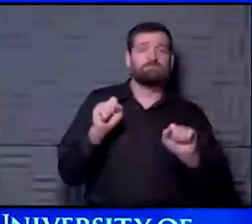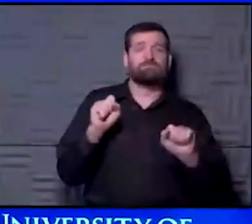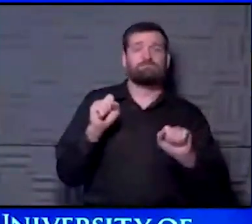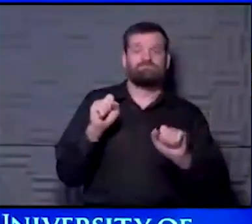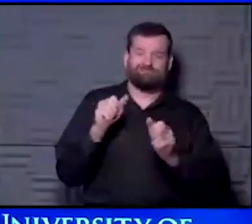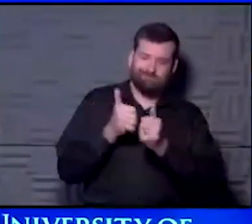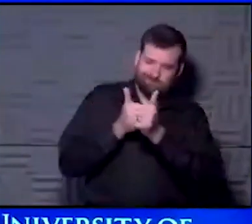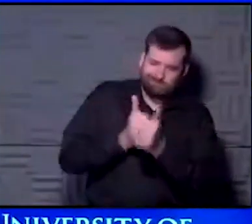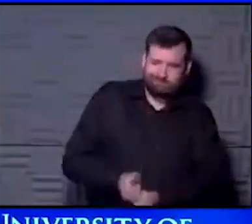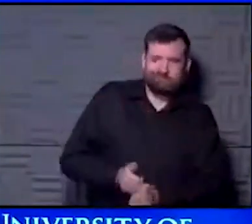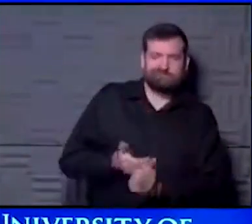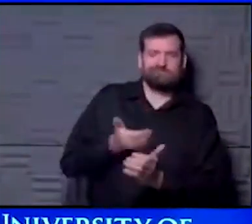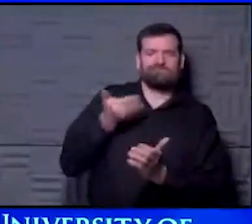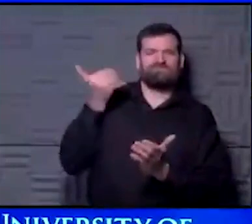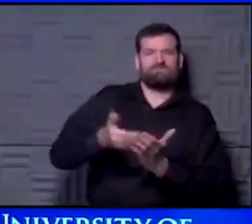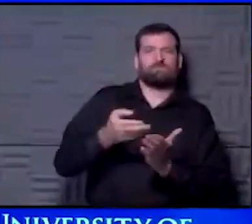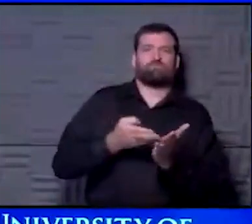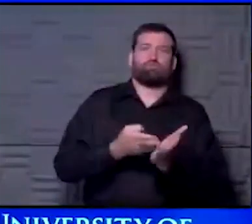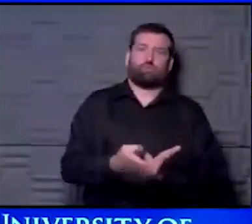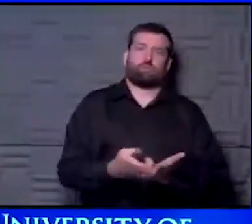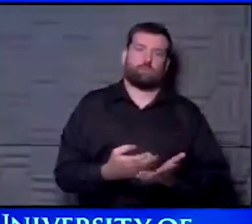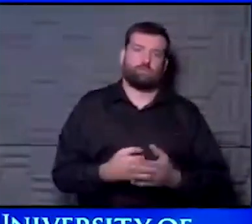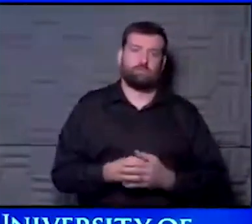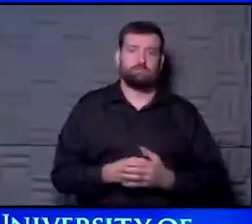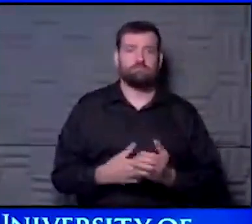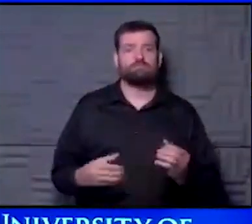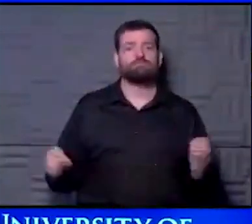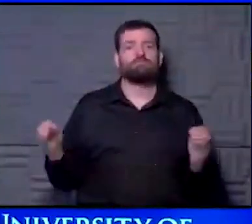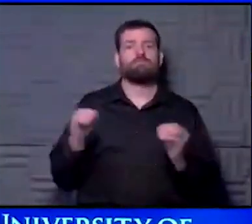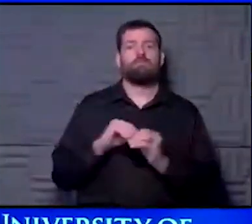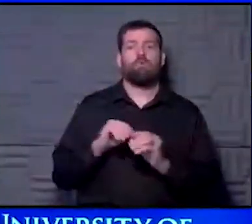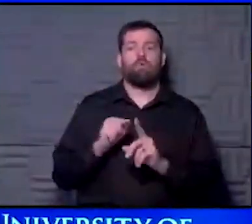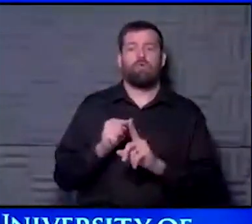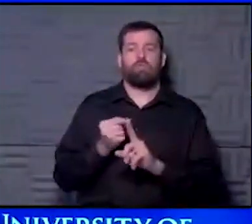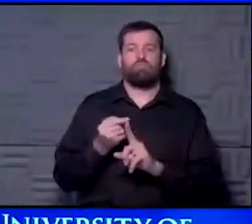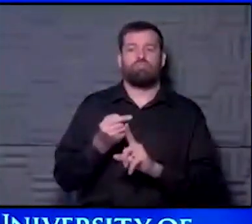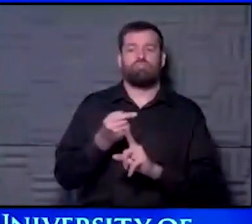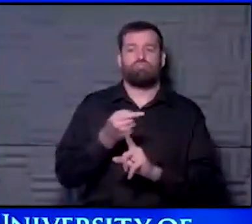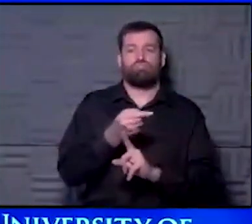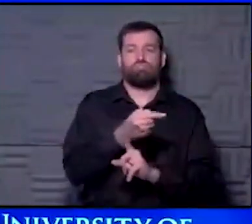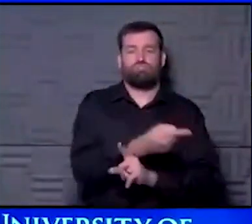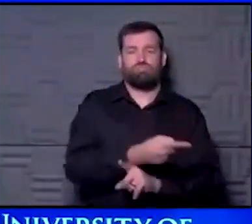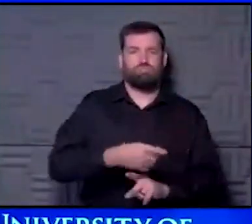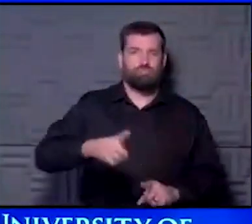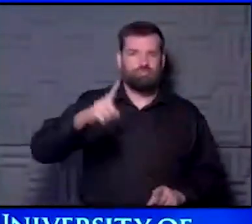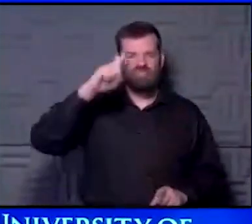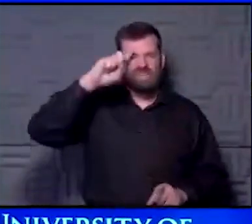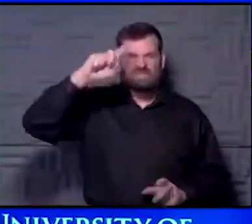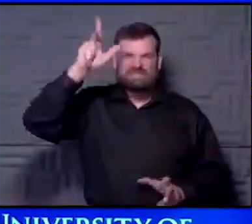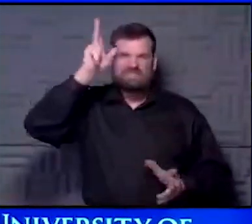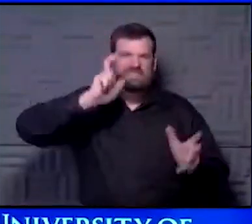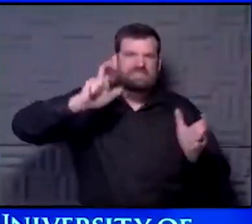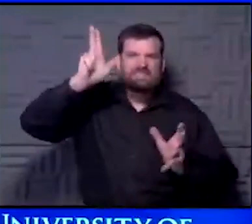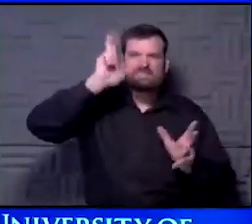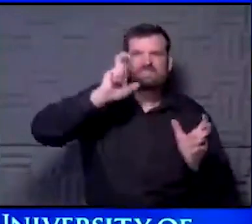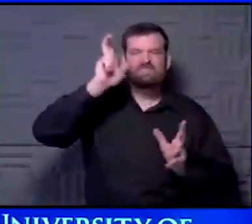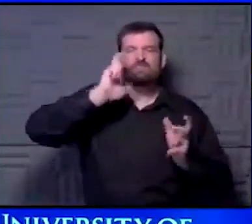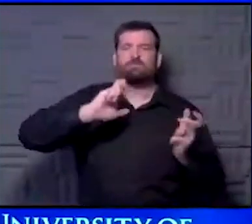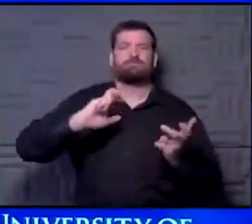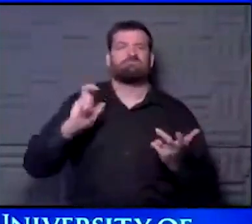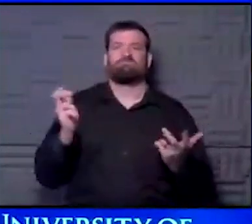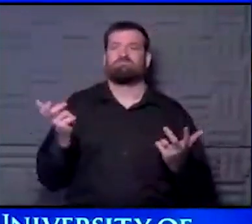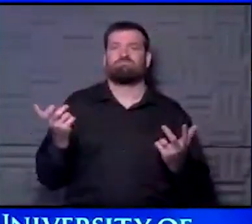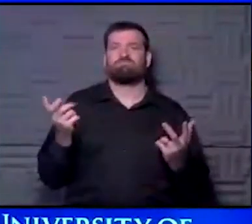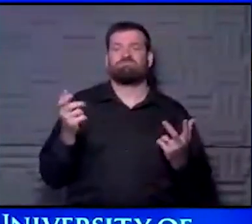to the truth as you can. Because the further you get from there, you start thinking there's evil in every corner and there's